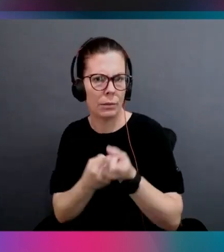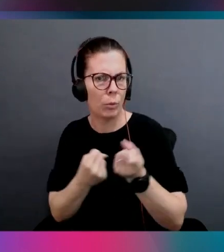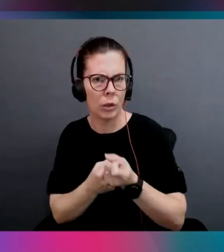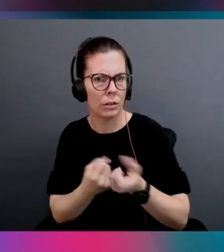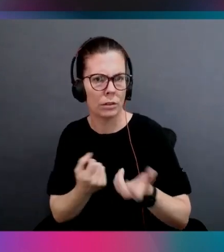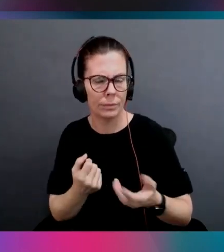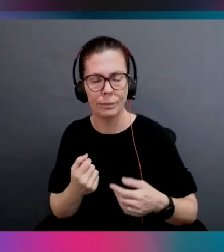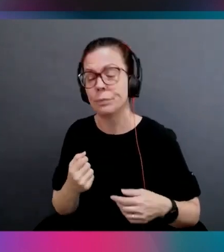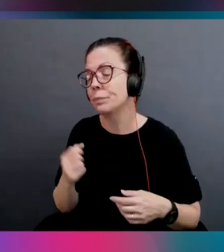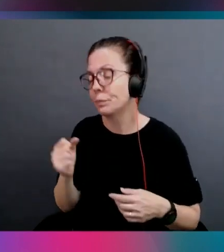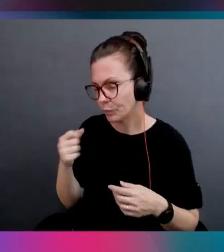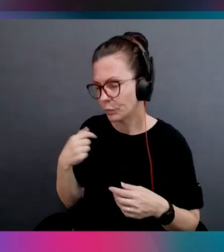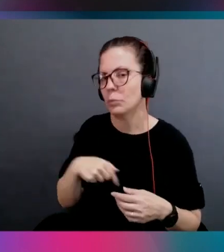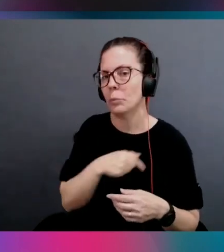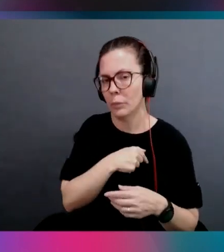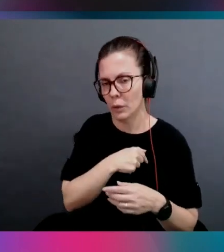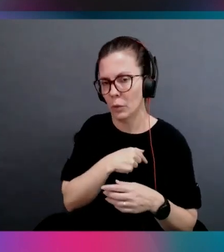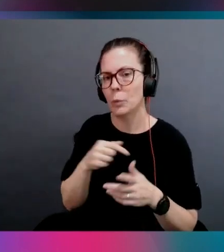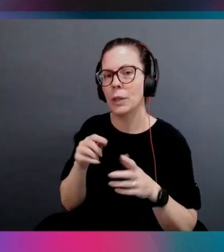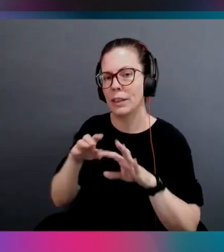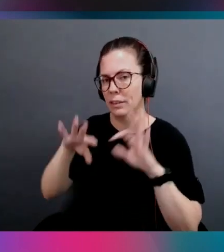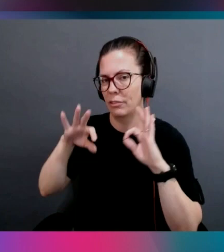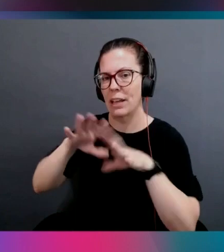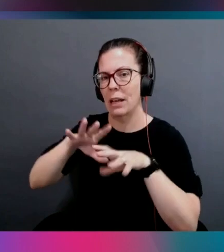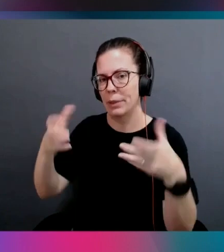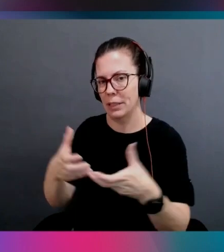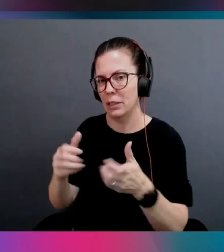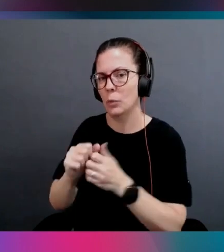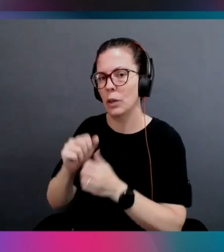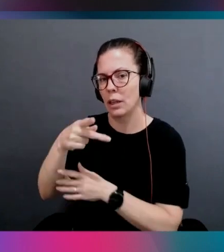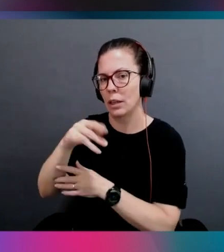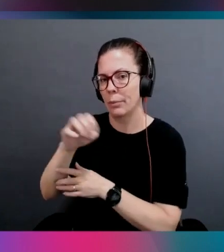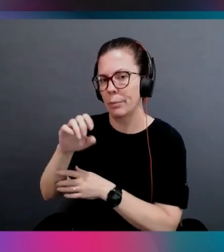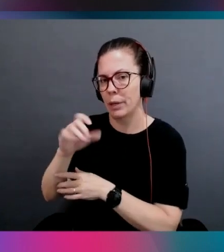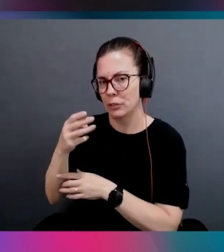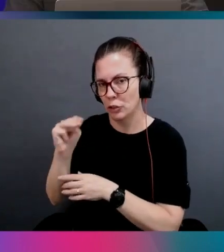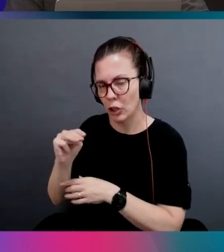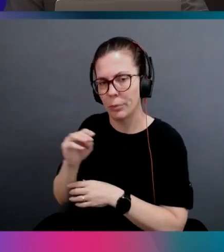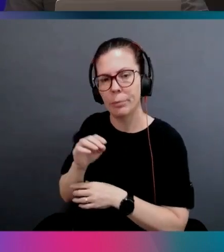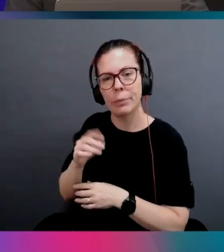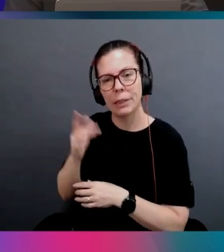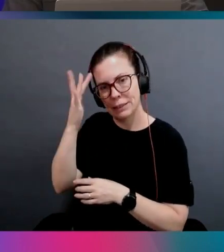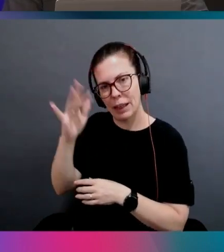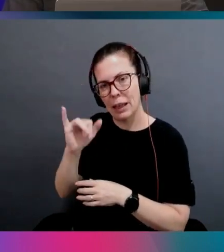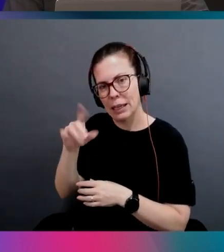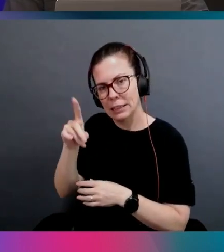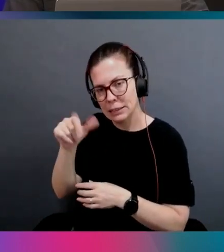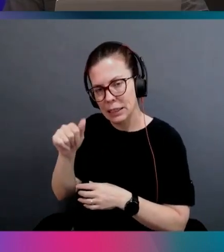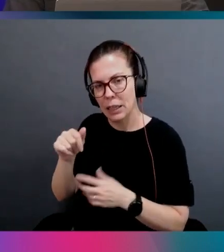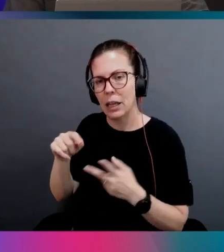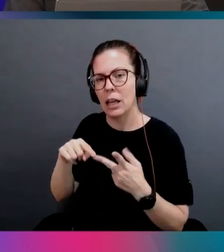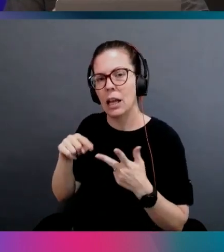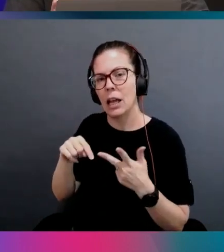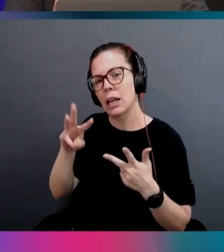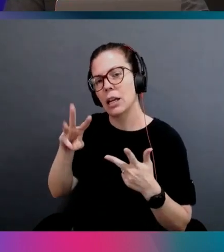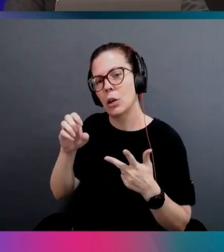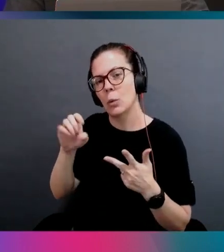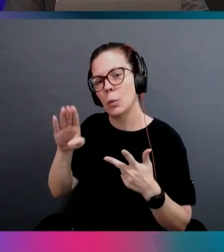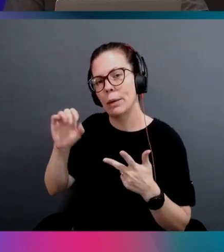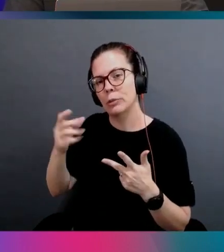We're supporting the JetBrains family with Pycharm, IntelliJ IDEA, and WebStorm. And then we also have support for